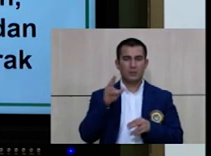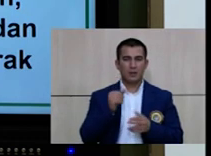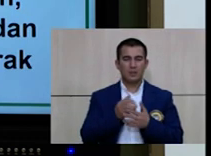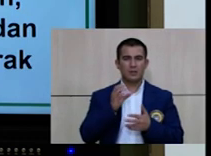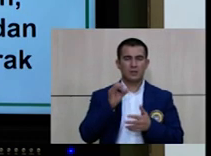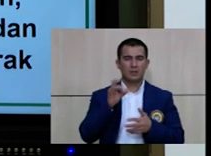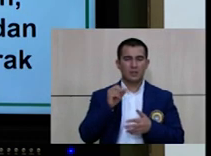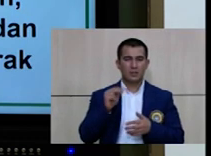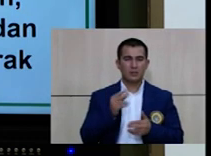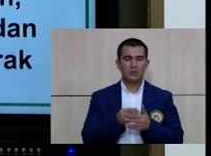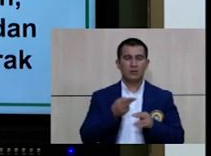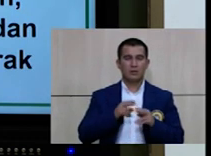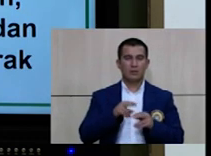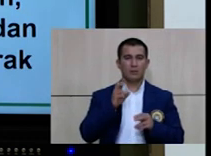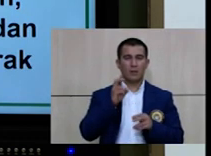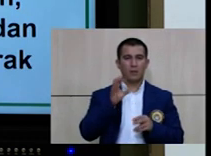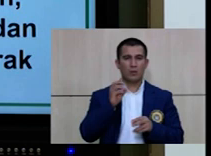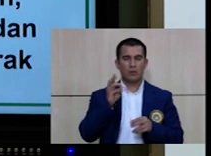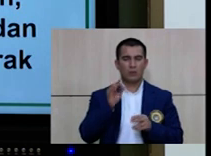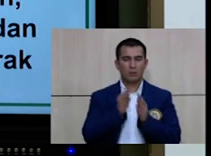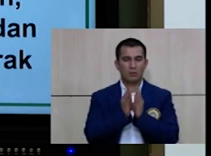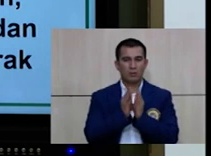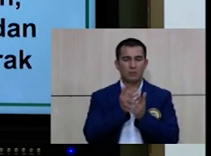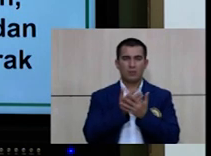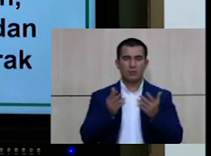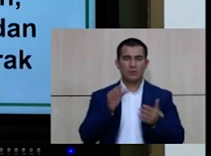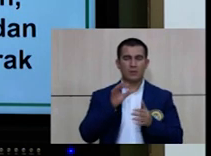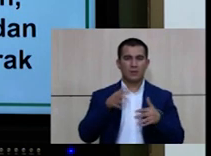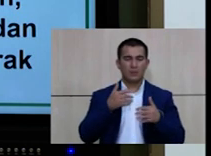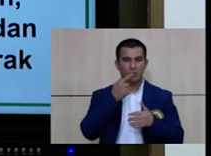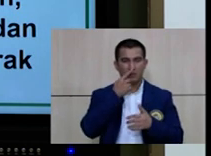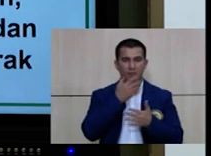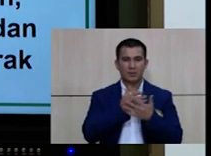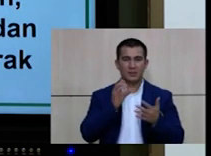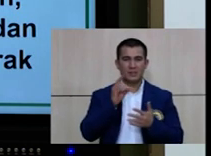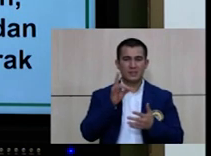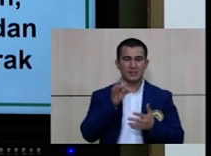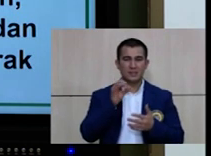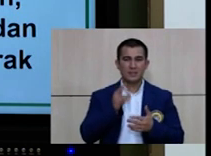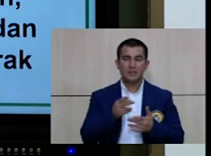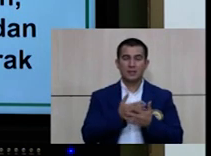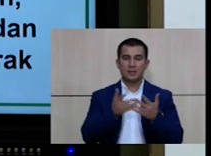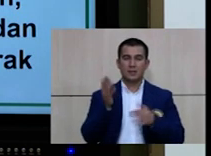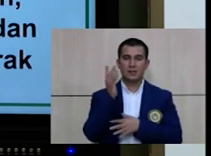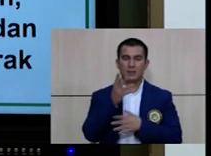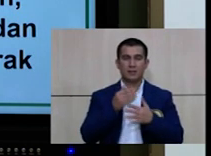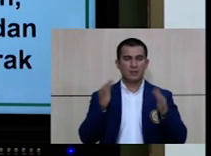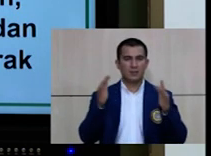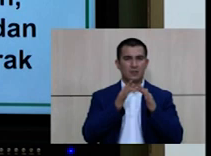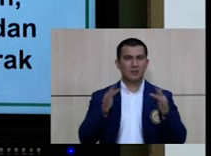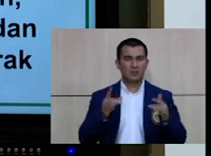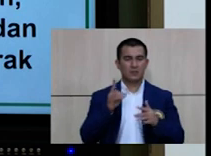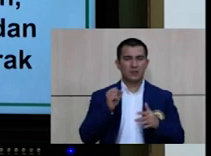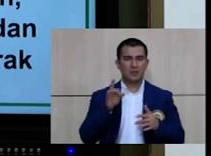shirach, butalardan bodom, irg'ay, itburun, zirk, daraxtlardan archa,